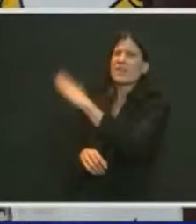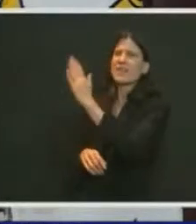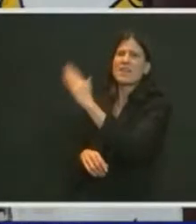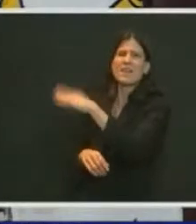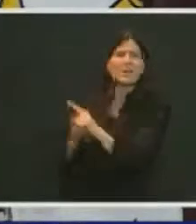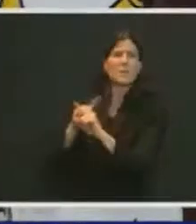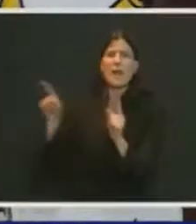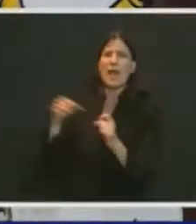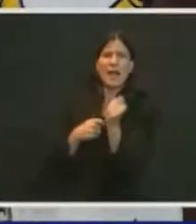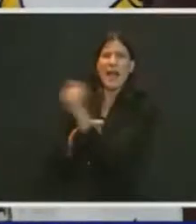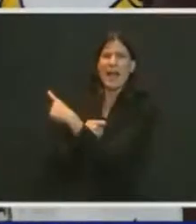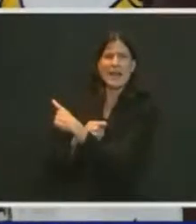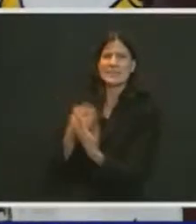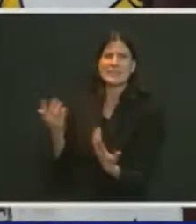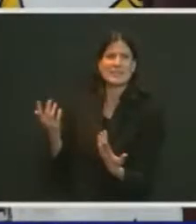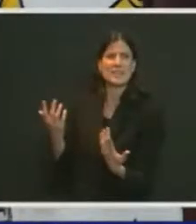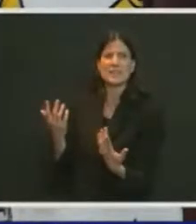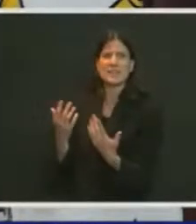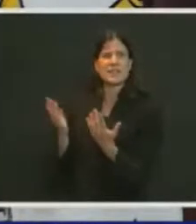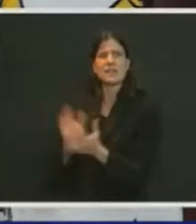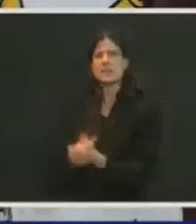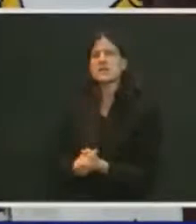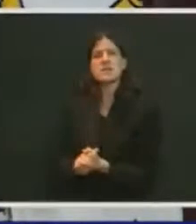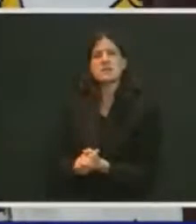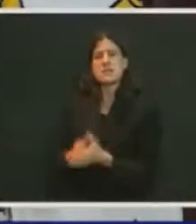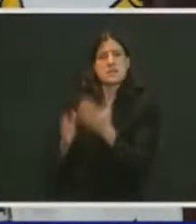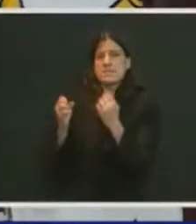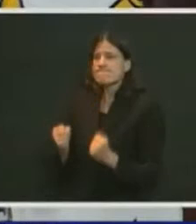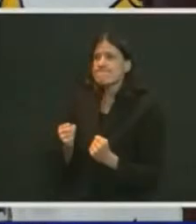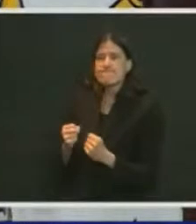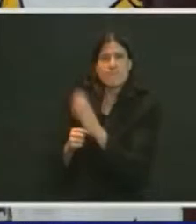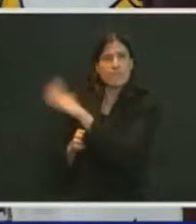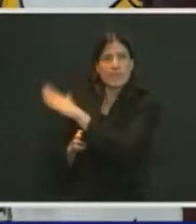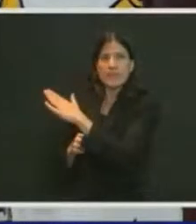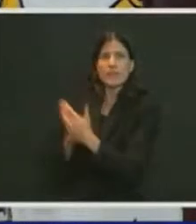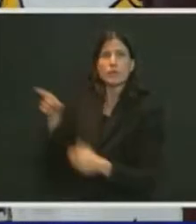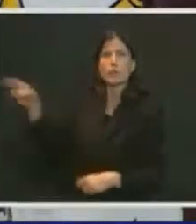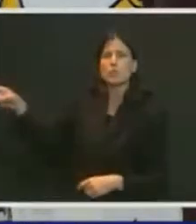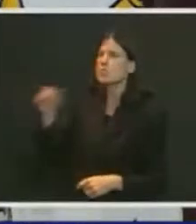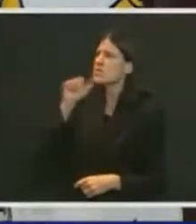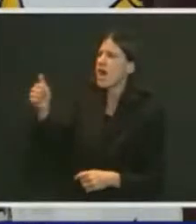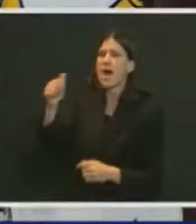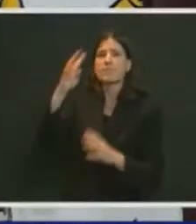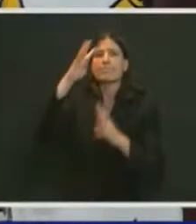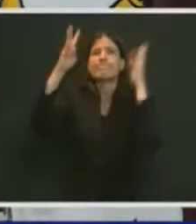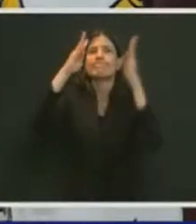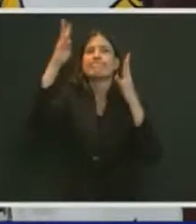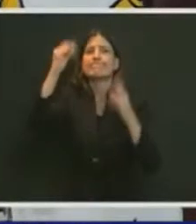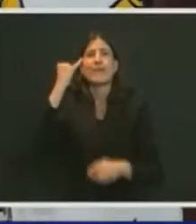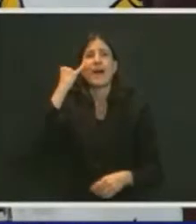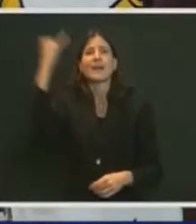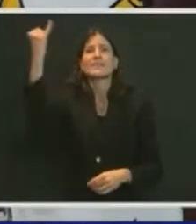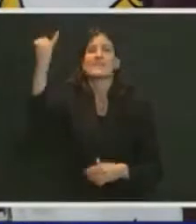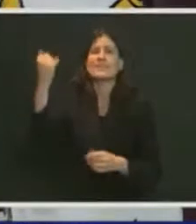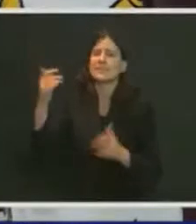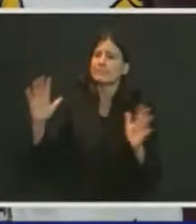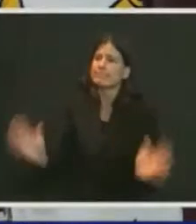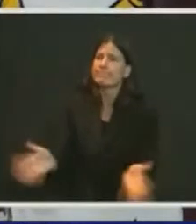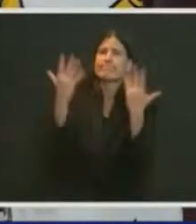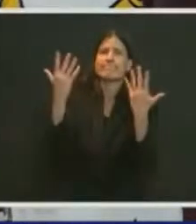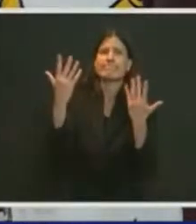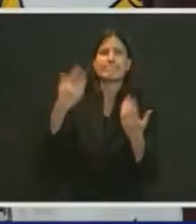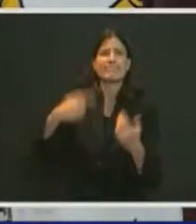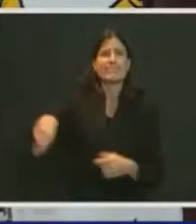personally, government does not seem to be finding, let's find a creative way that takes into example the gravity of the moment.